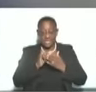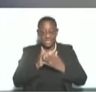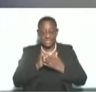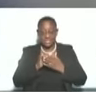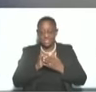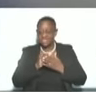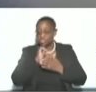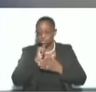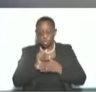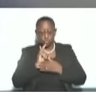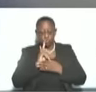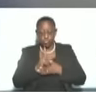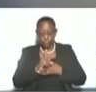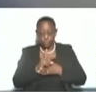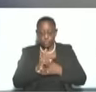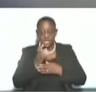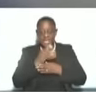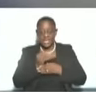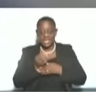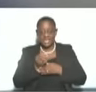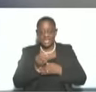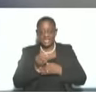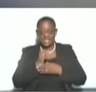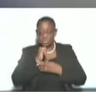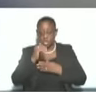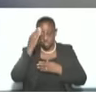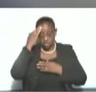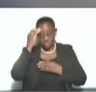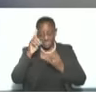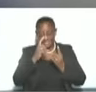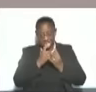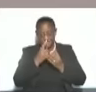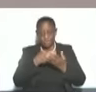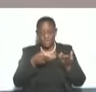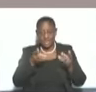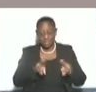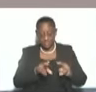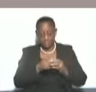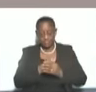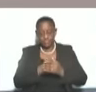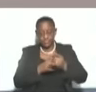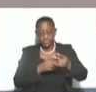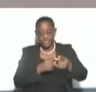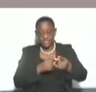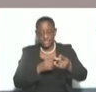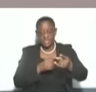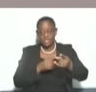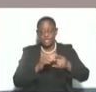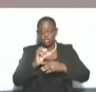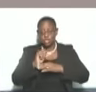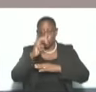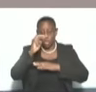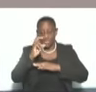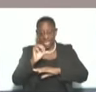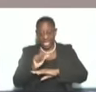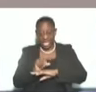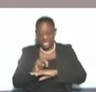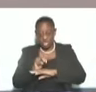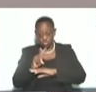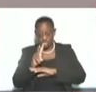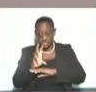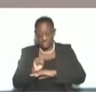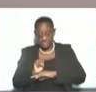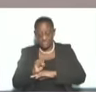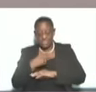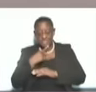was ruled out and the real illness has yet to be determined. Cases that were in North Andros, we took a